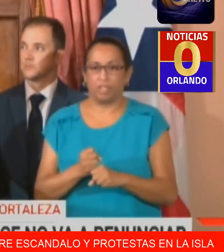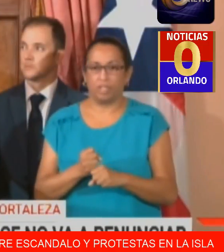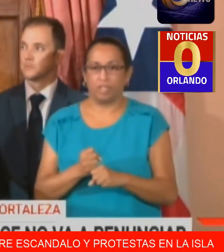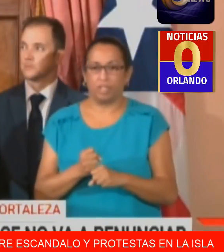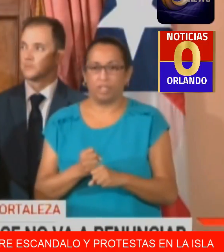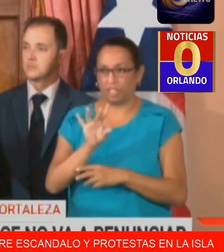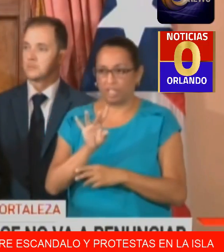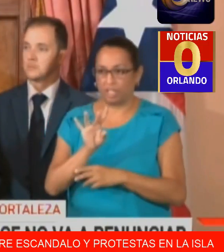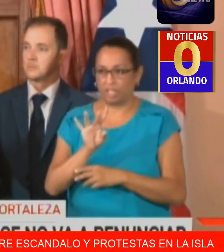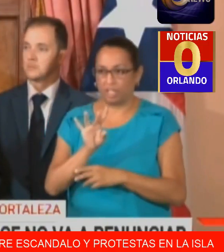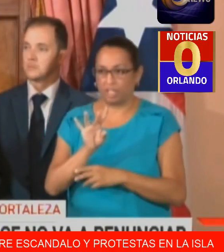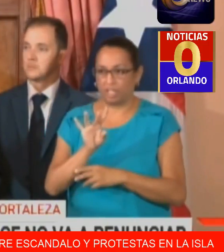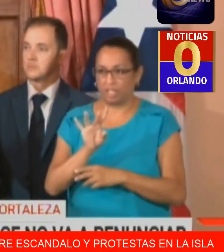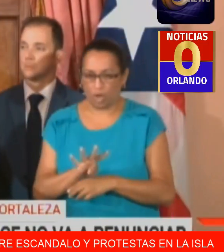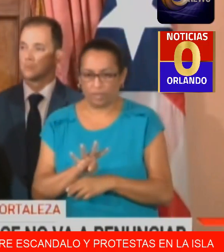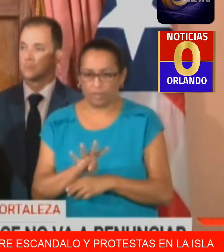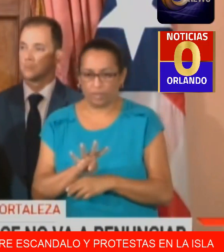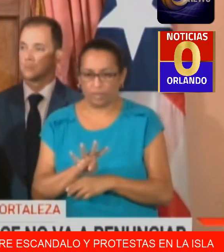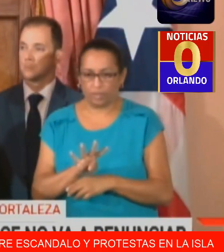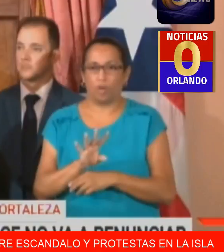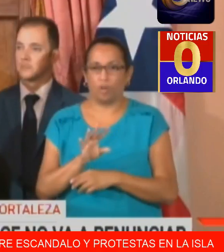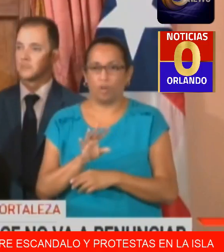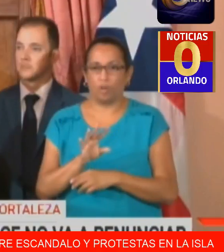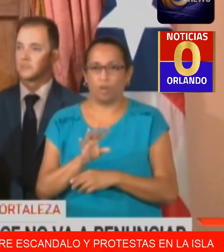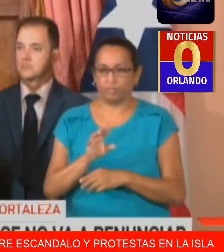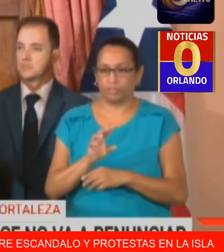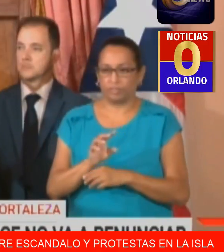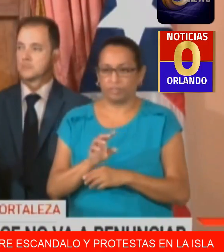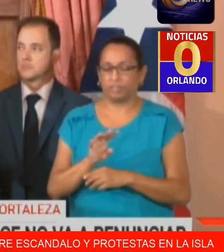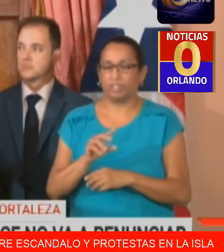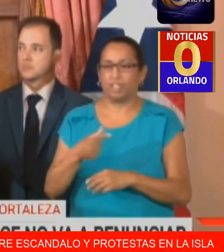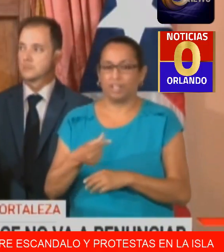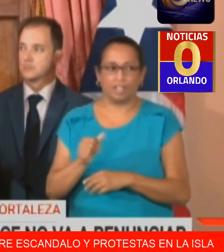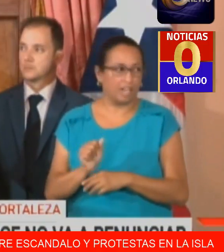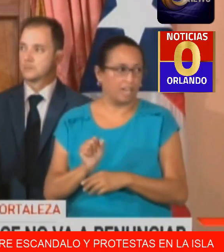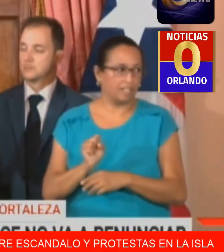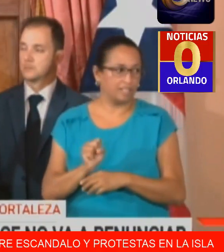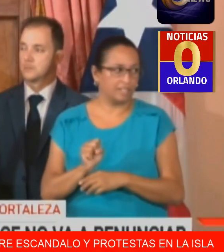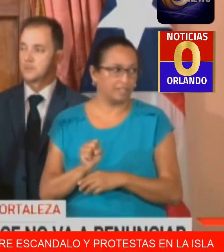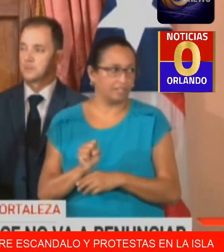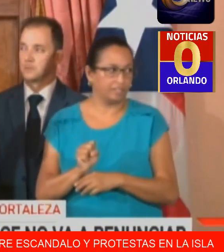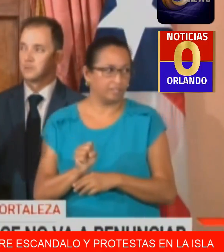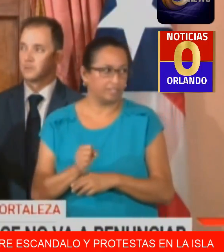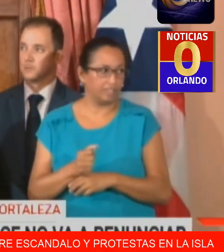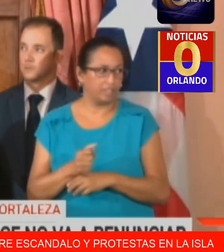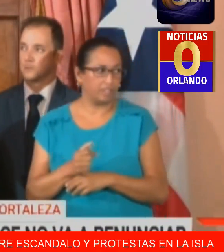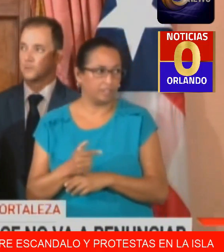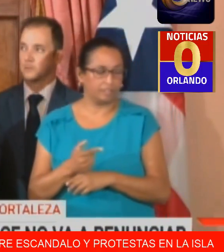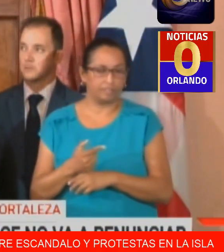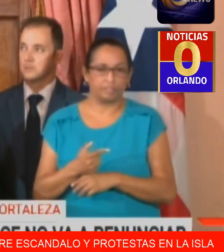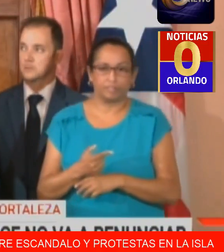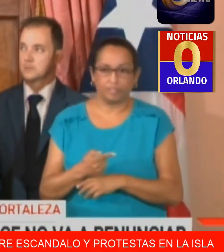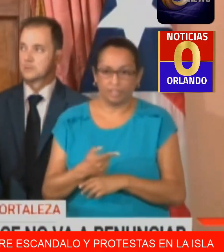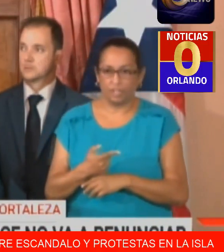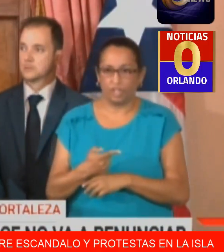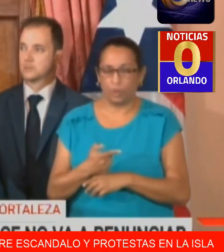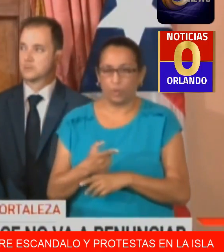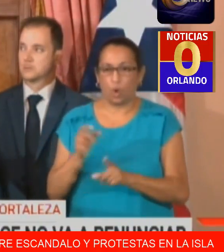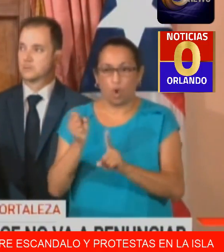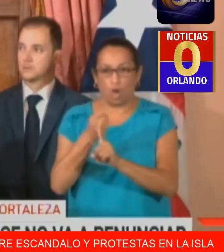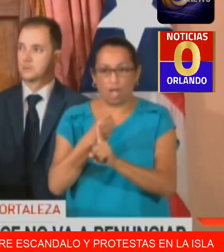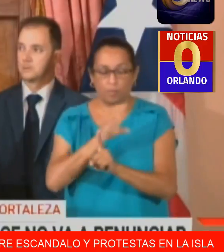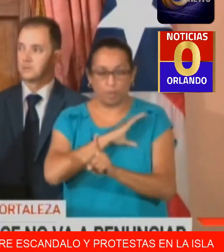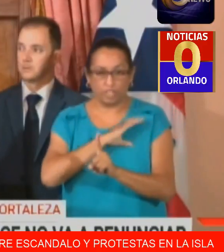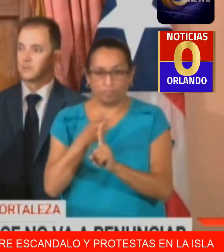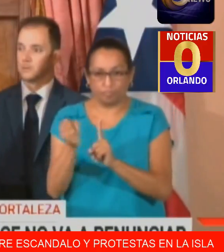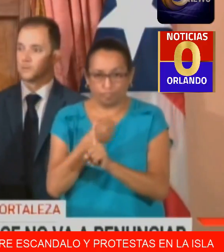of them got hurt. And my gratitude to them and to their families